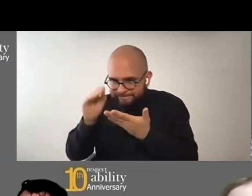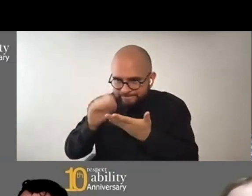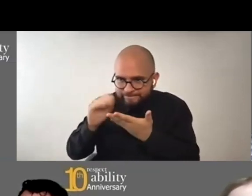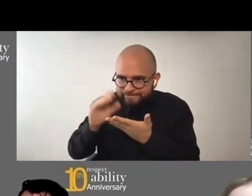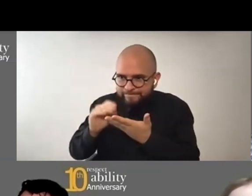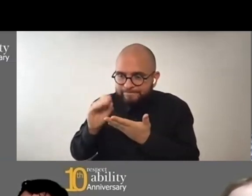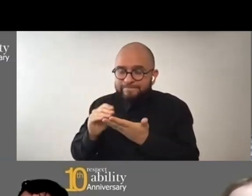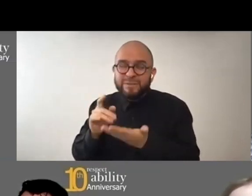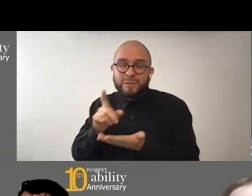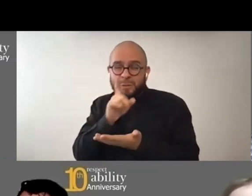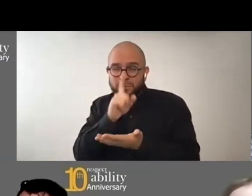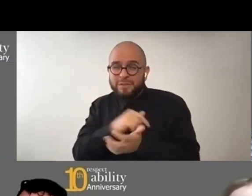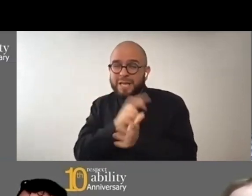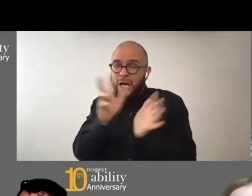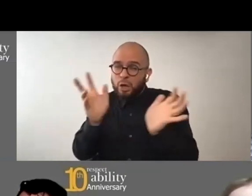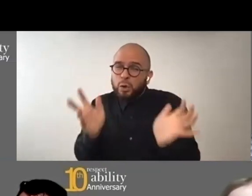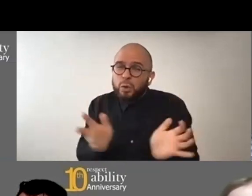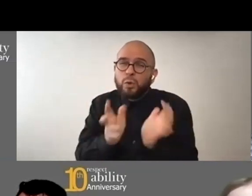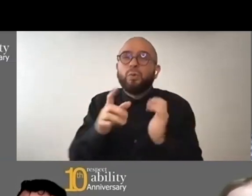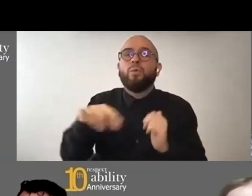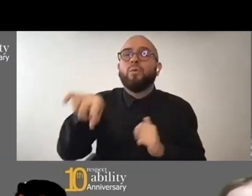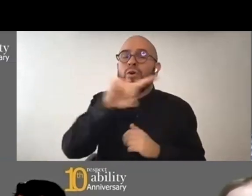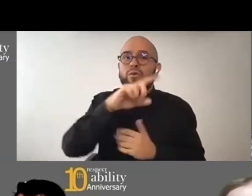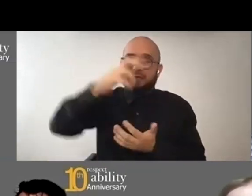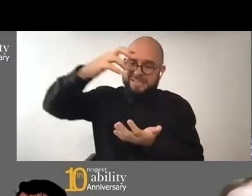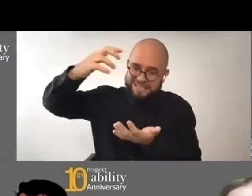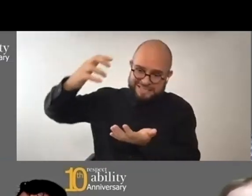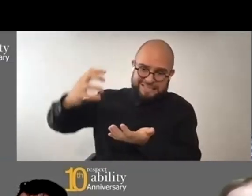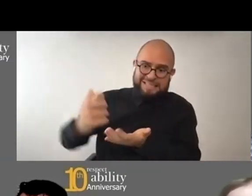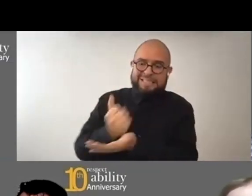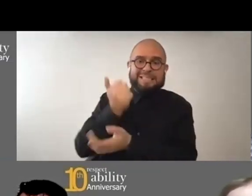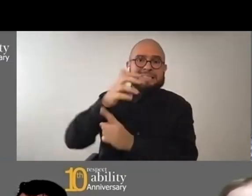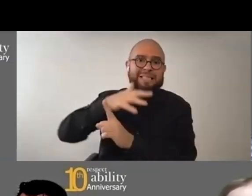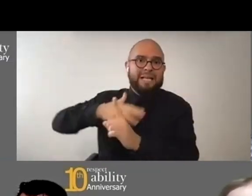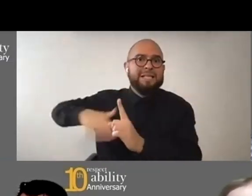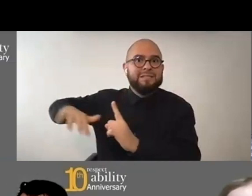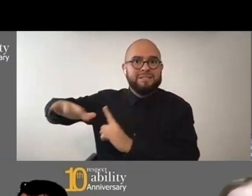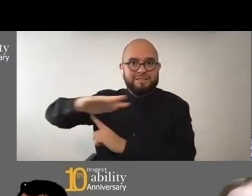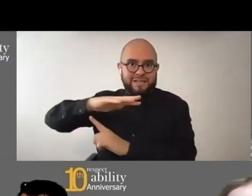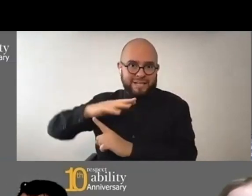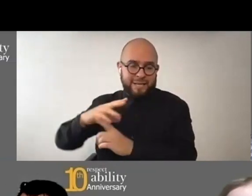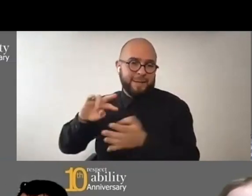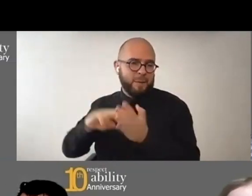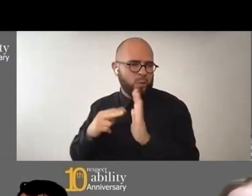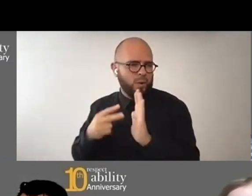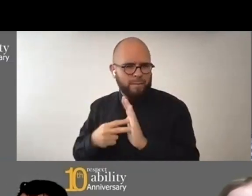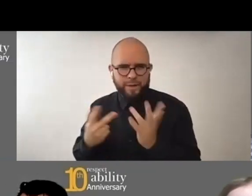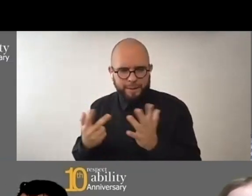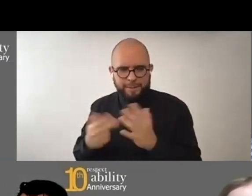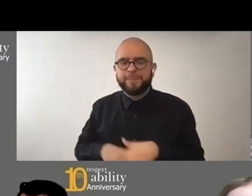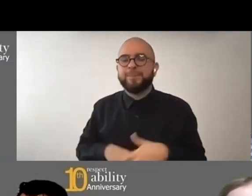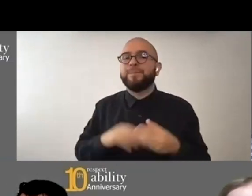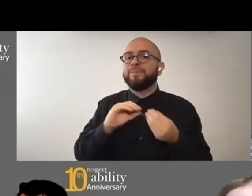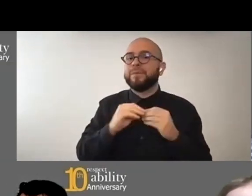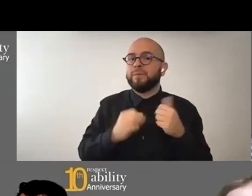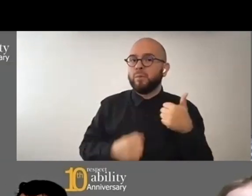take full advantage of that setting. And by that I mean several things. Number one,